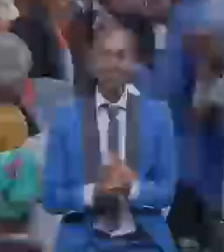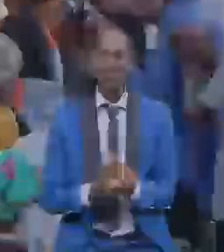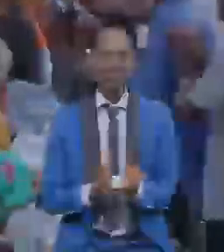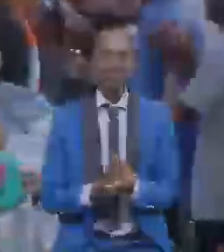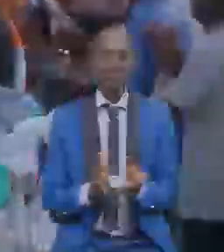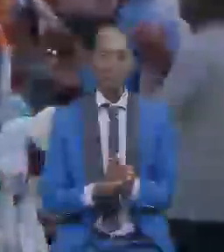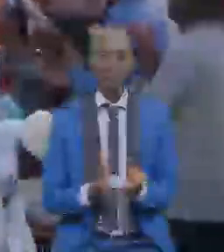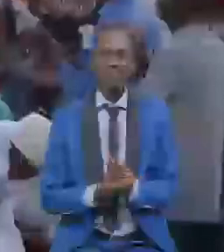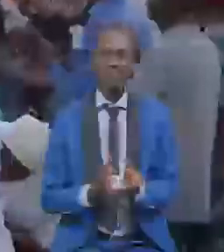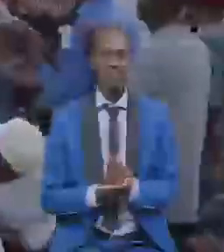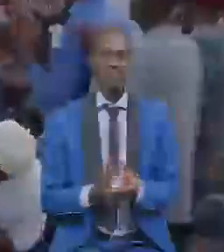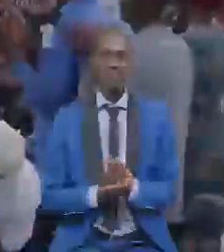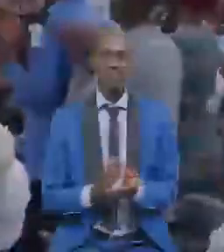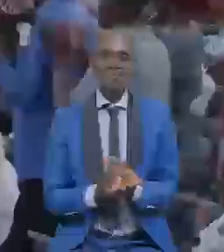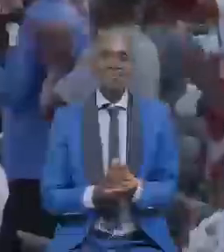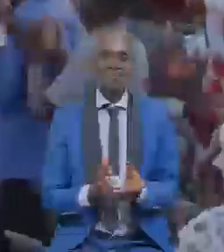Akwaba.